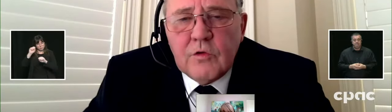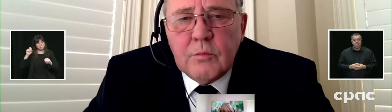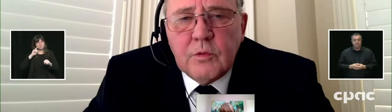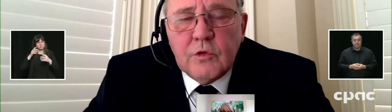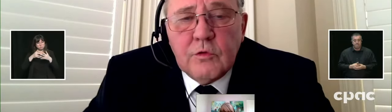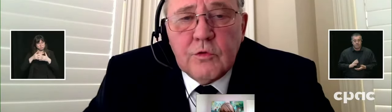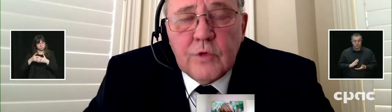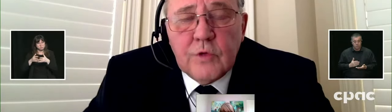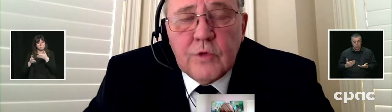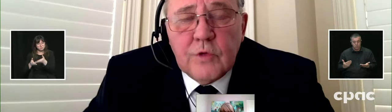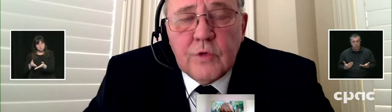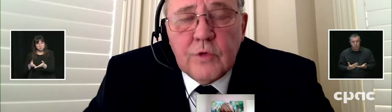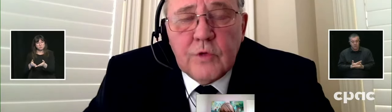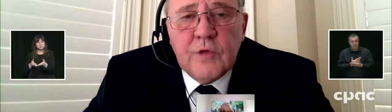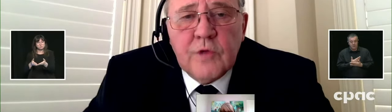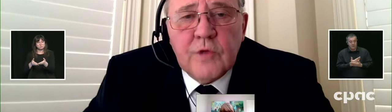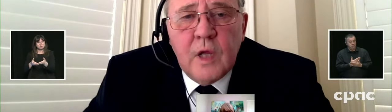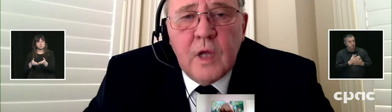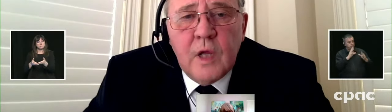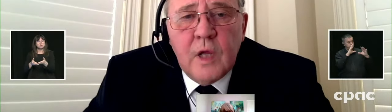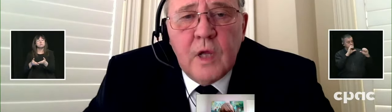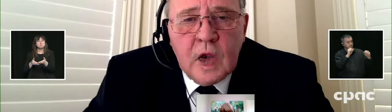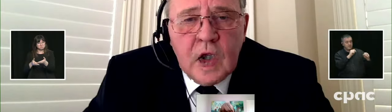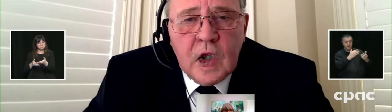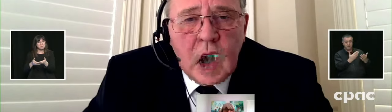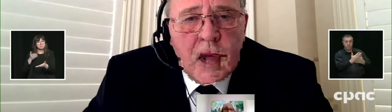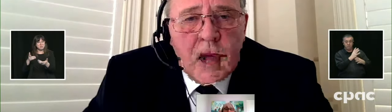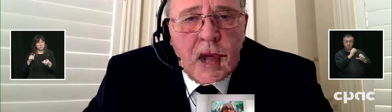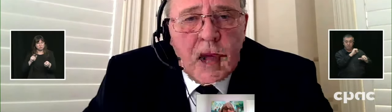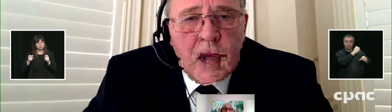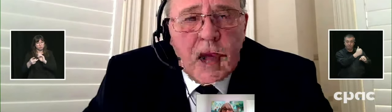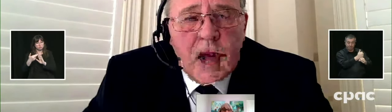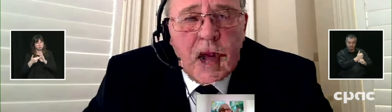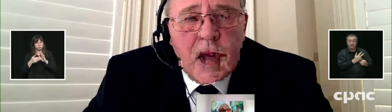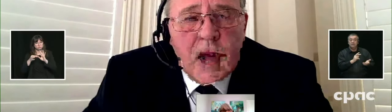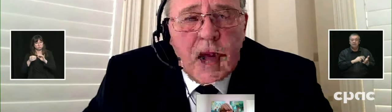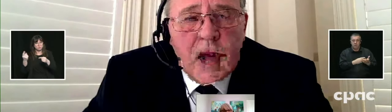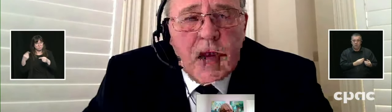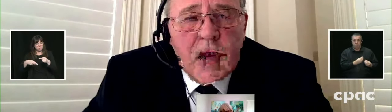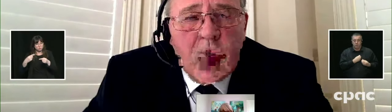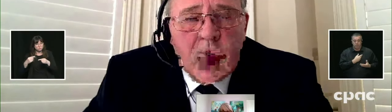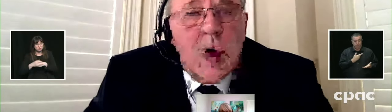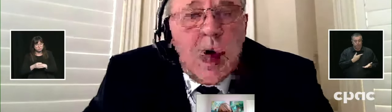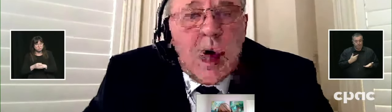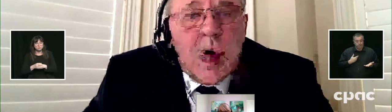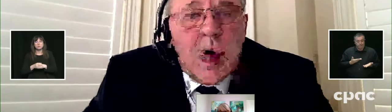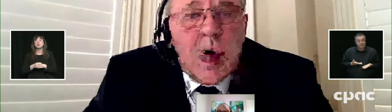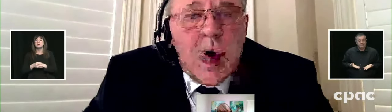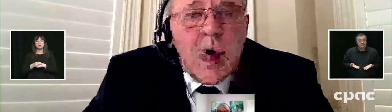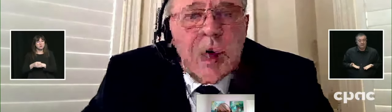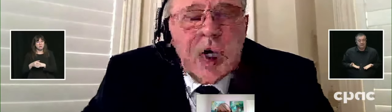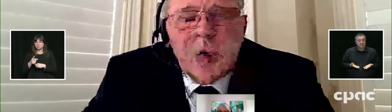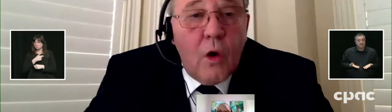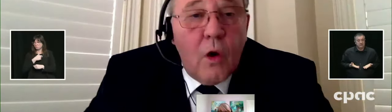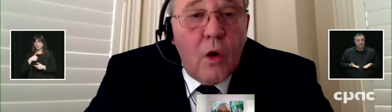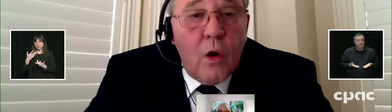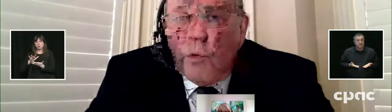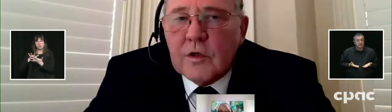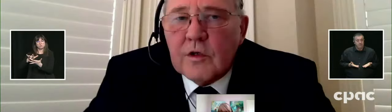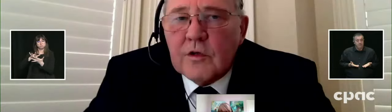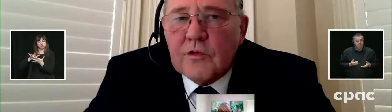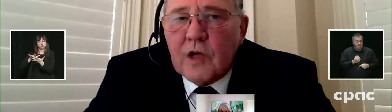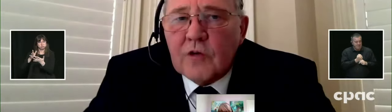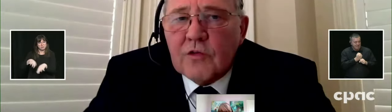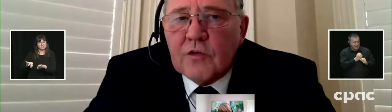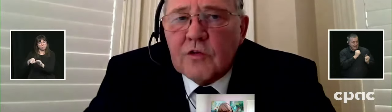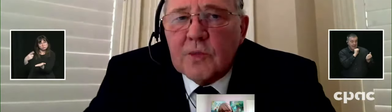respect to their borders that will give us an opportunity, and our officials and others are already reaching out and beginning